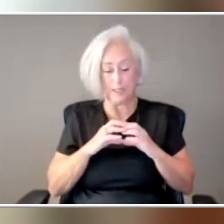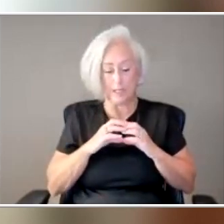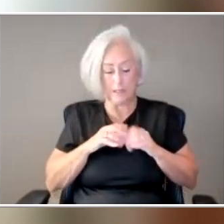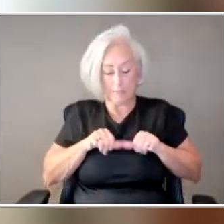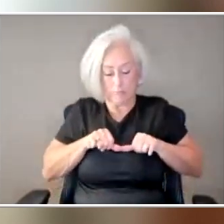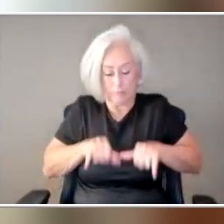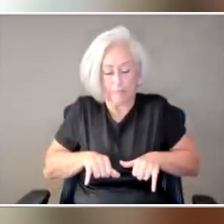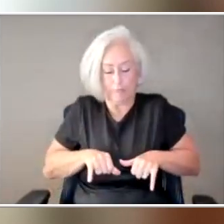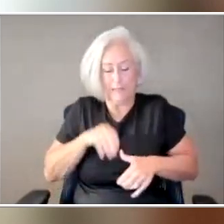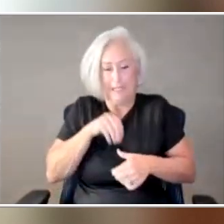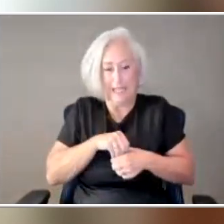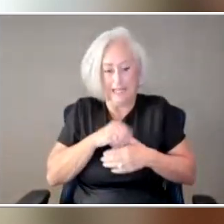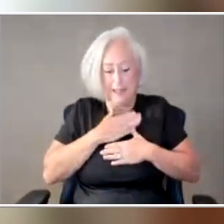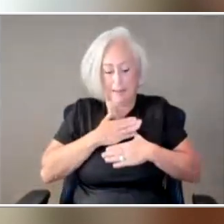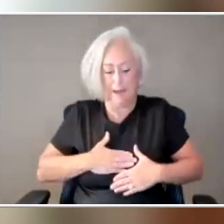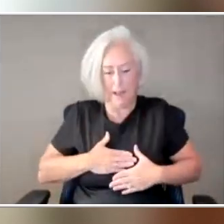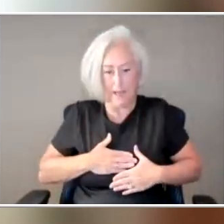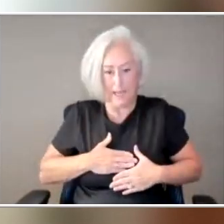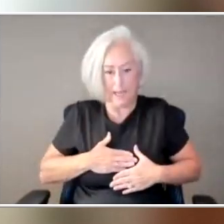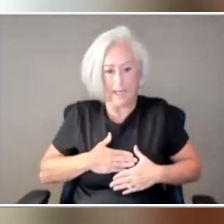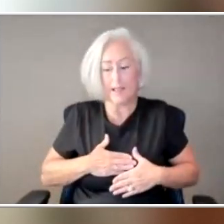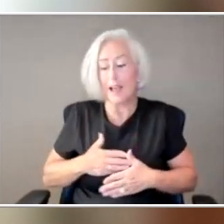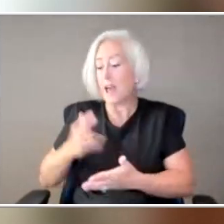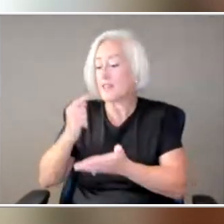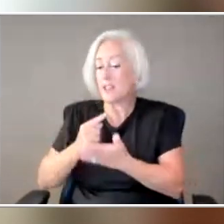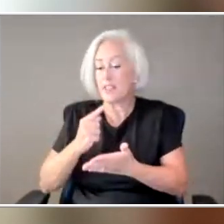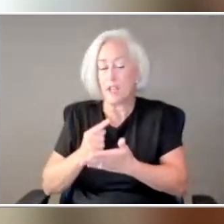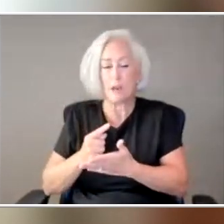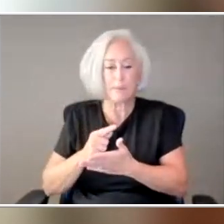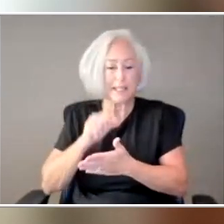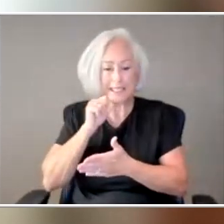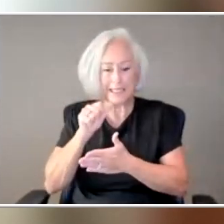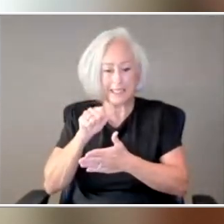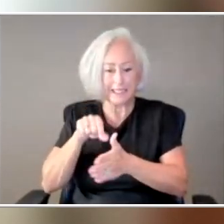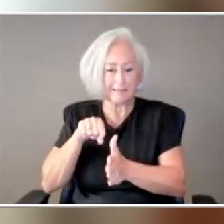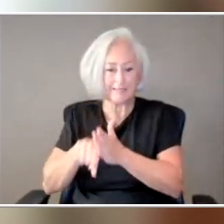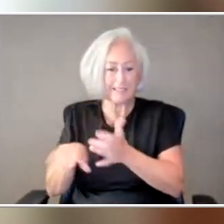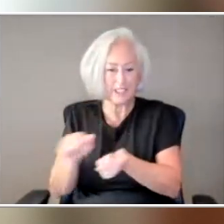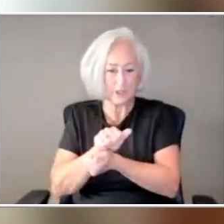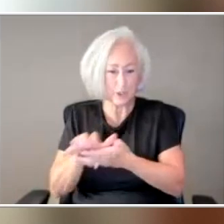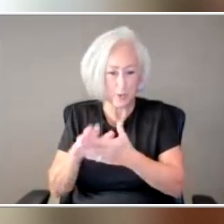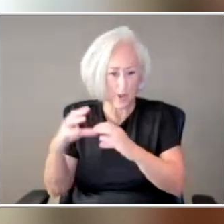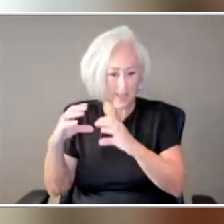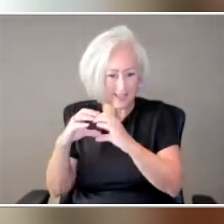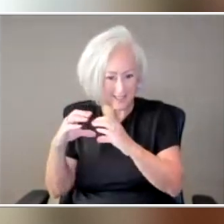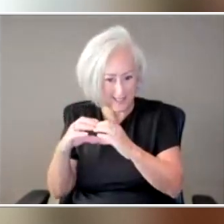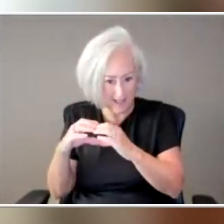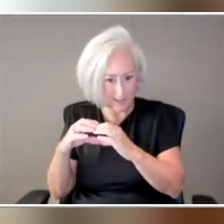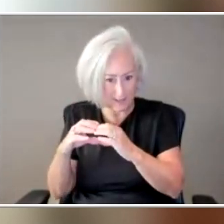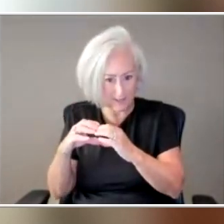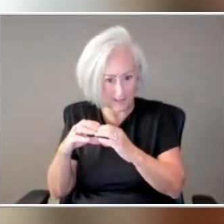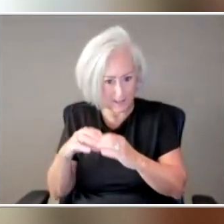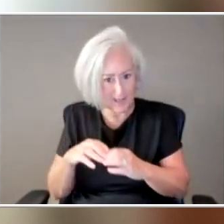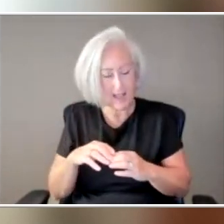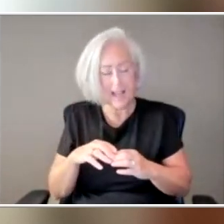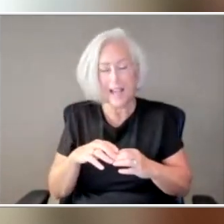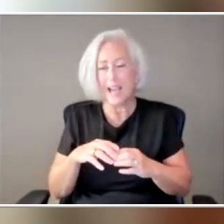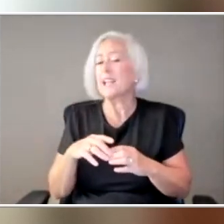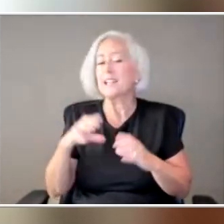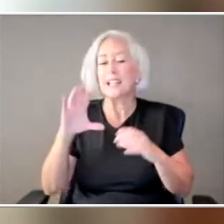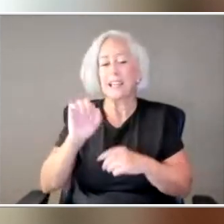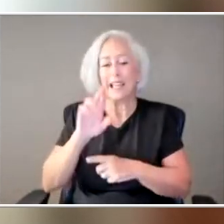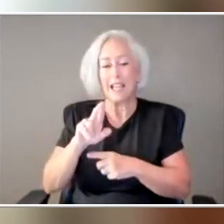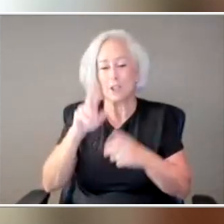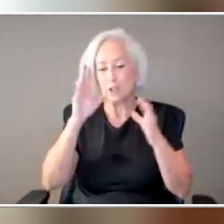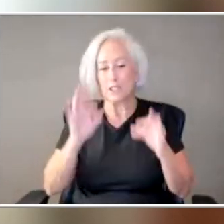the initial therapy. And at some point in time, some of them decide they're going to settle in other parts of the body. And that's how it shows